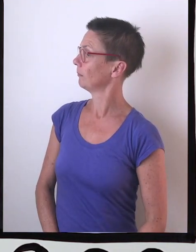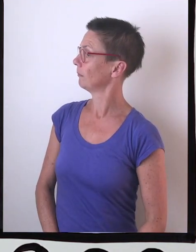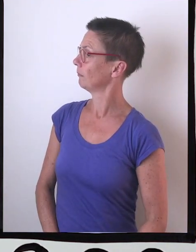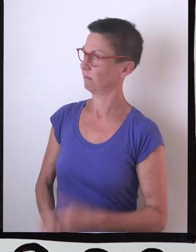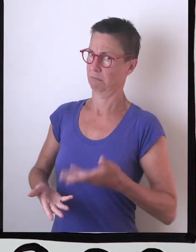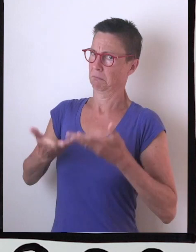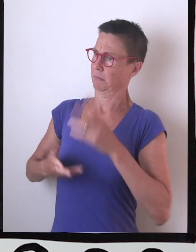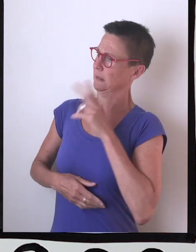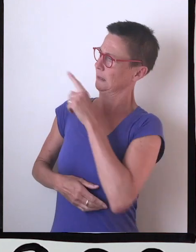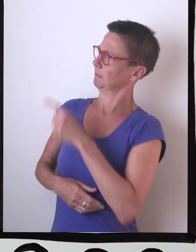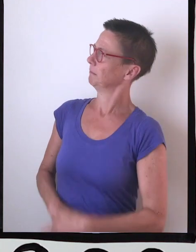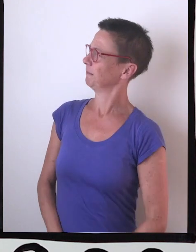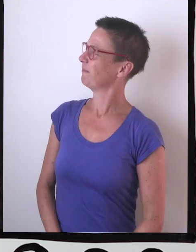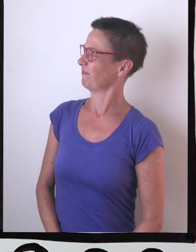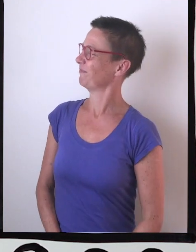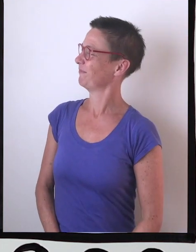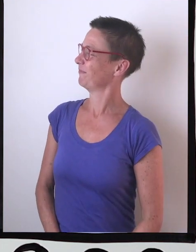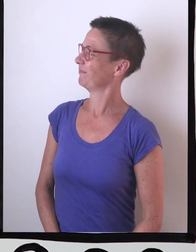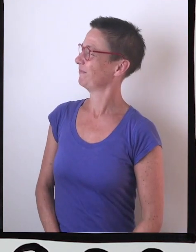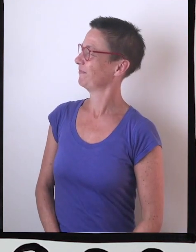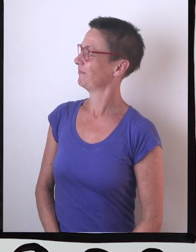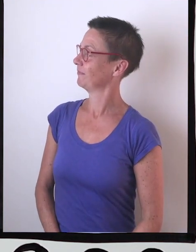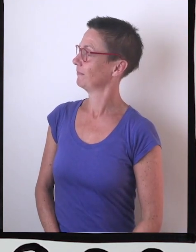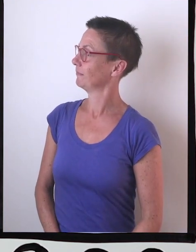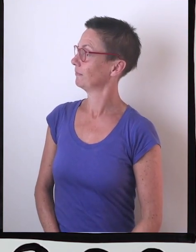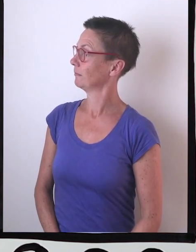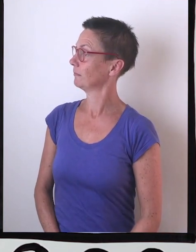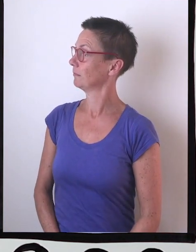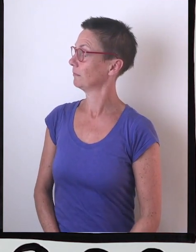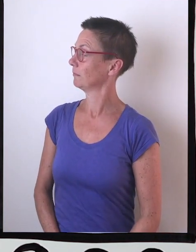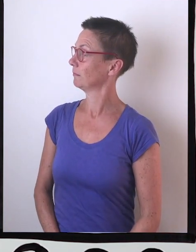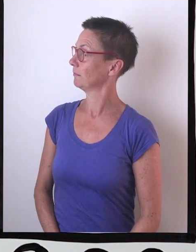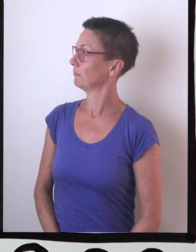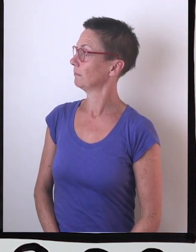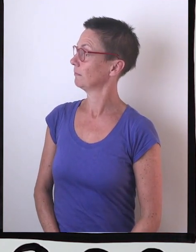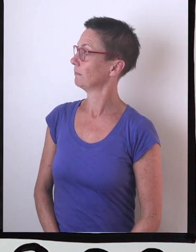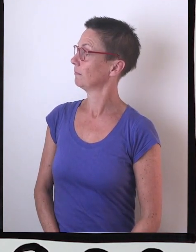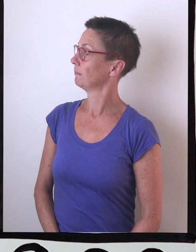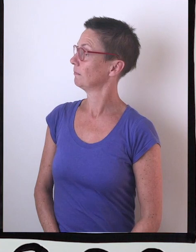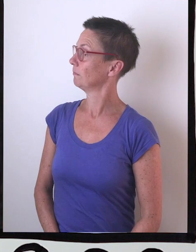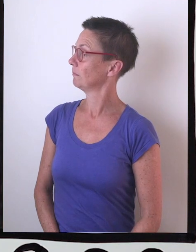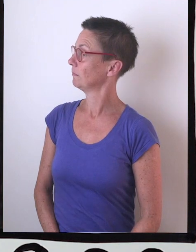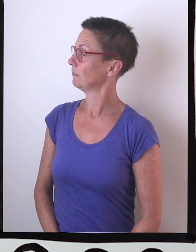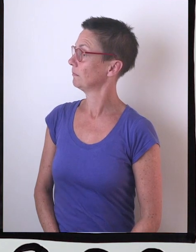Yep. Hold it up a bit. Yeah. There we go. Then we could do prayer.